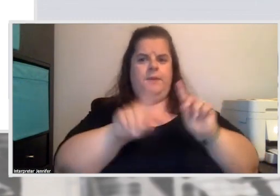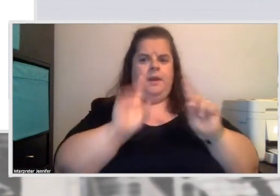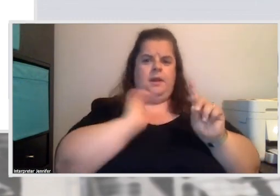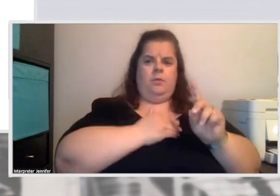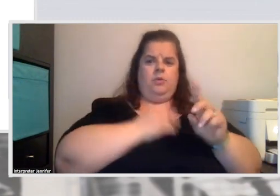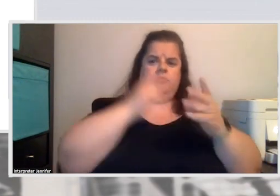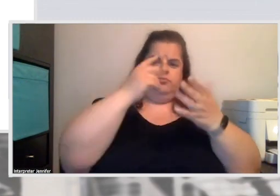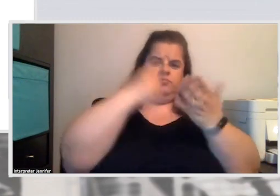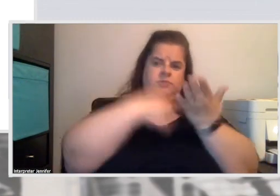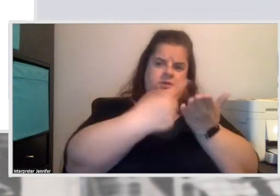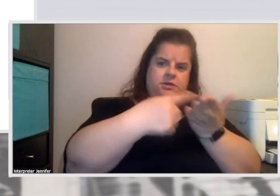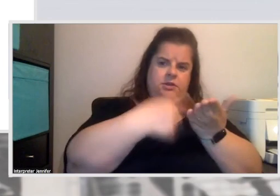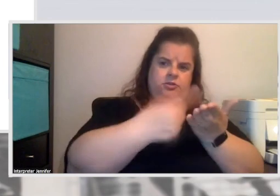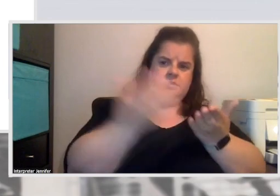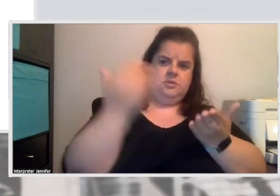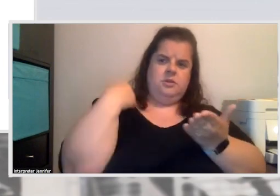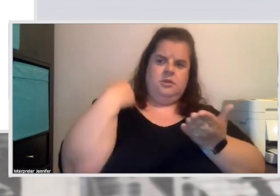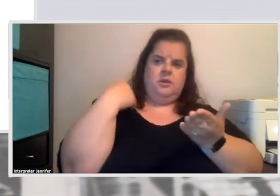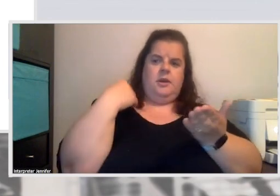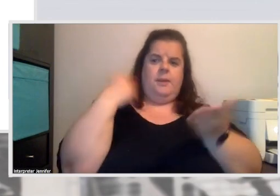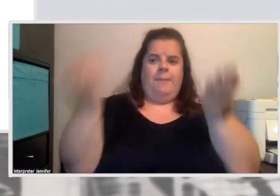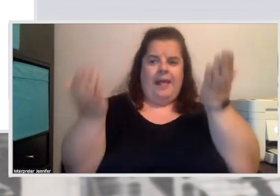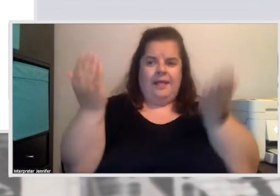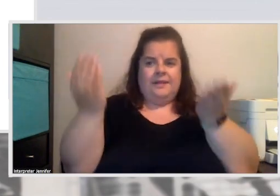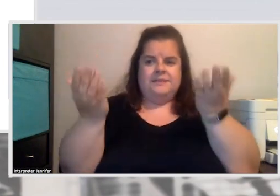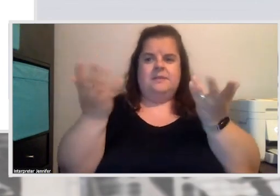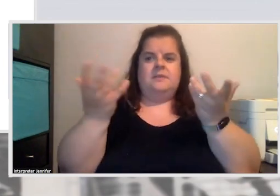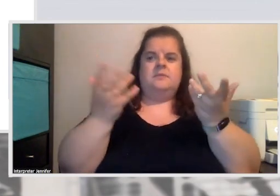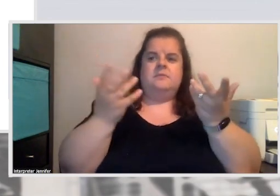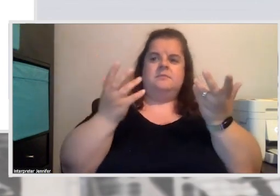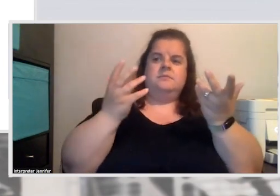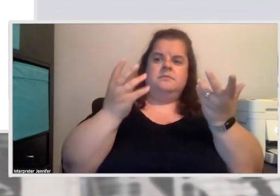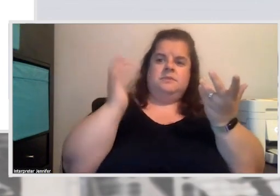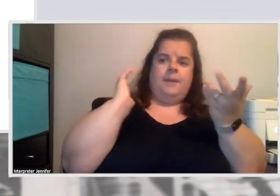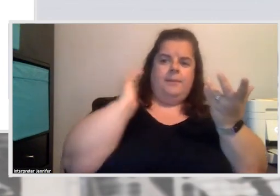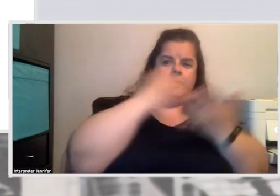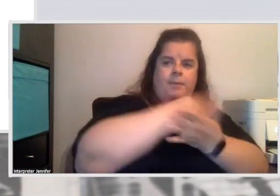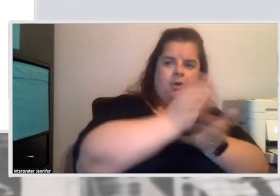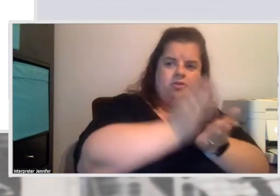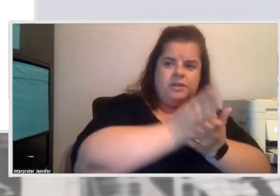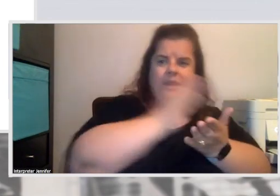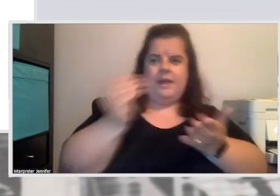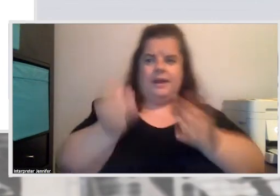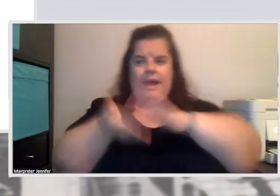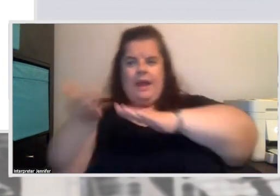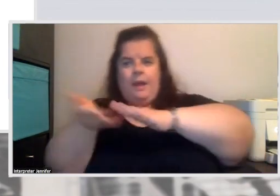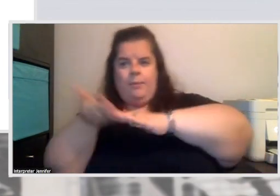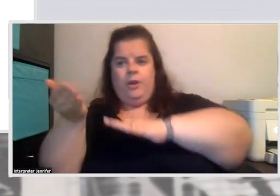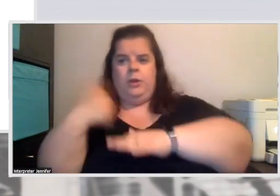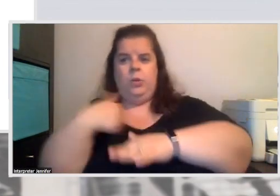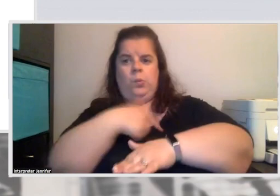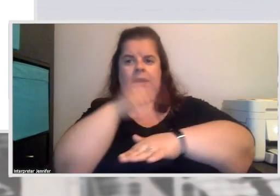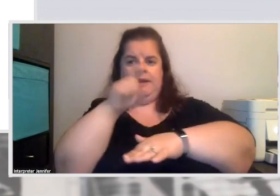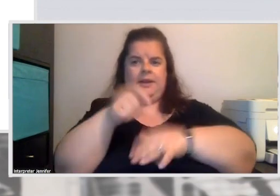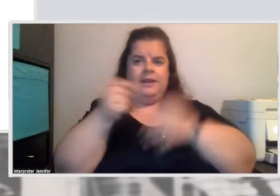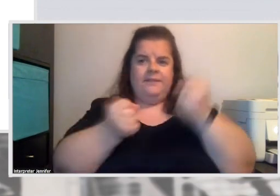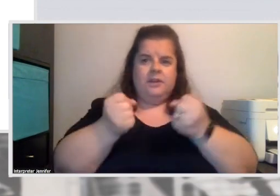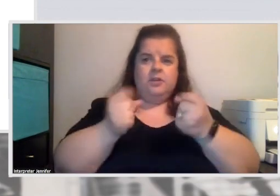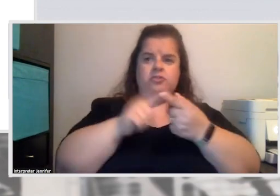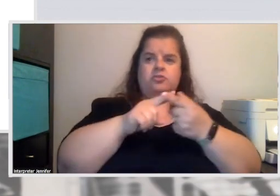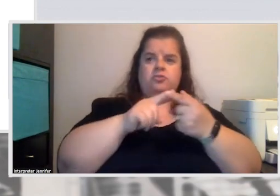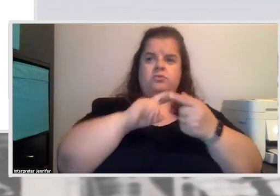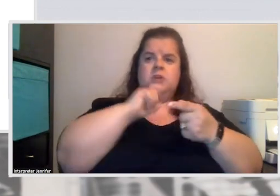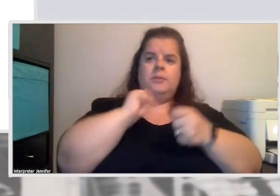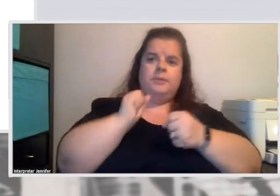about balancing capital and operating, we need vehicles. We need our vehicles so that staff can go out and empty trash cans and do really important things for